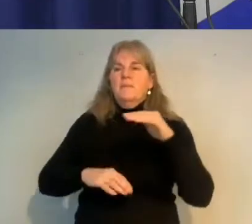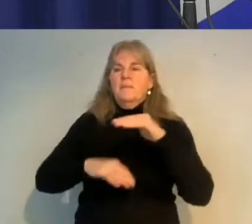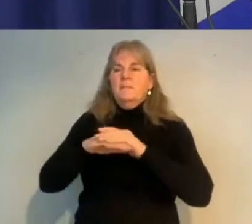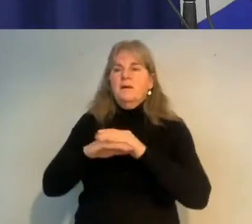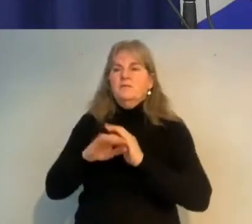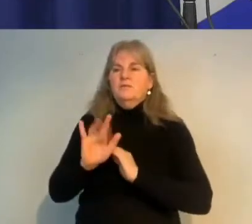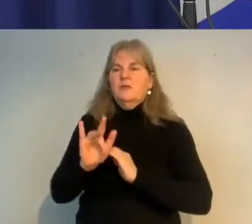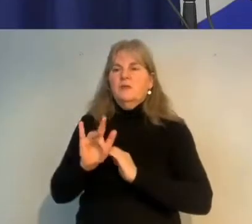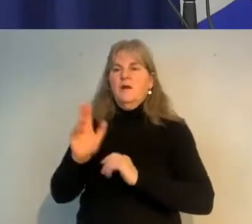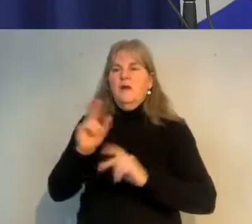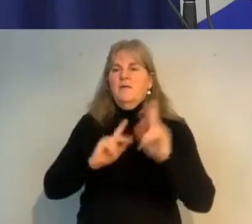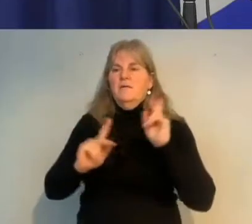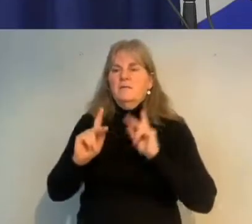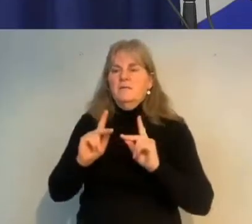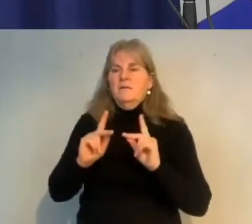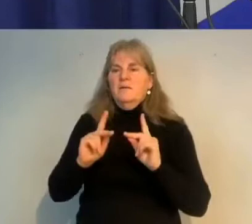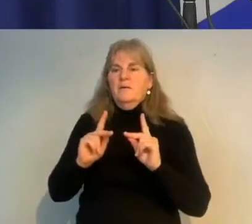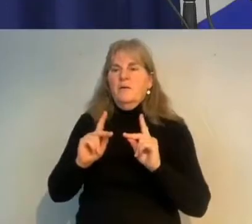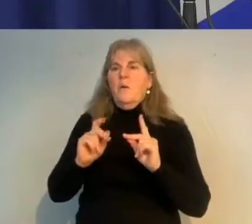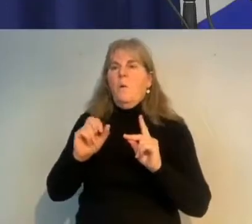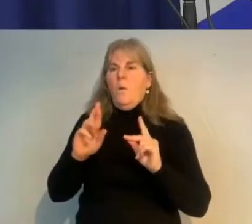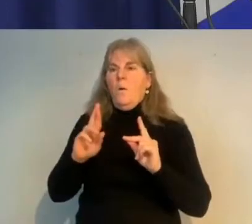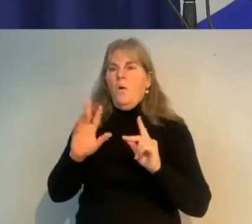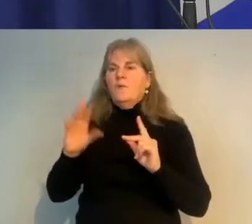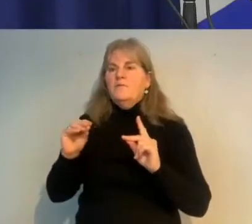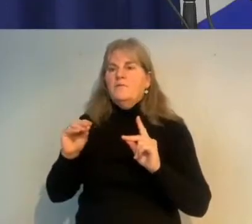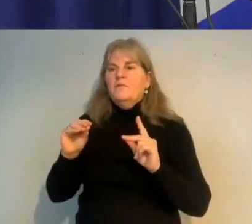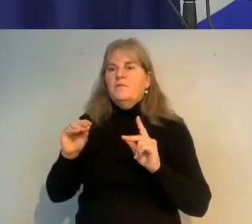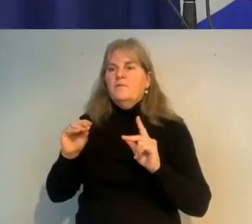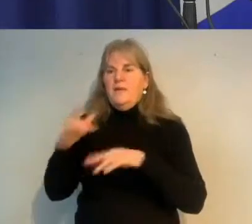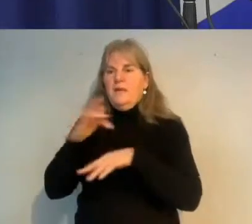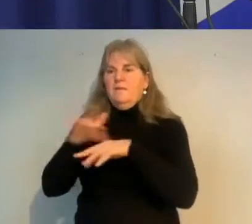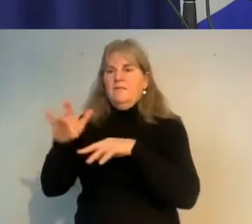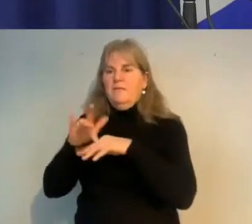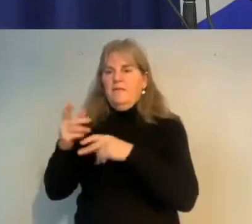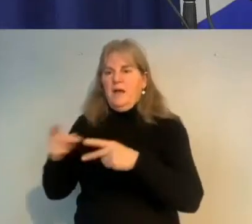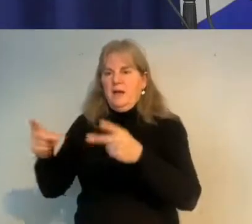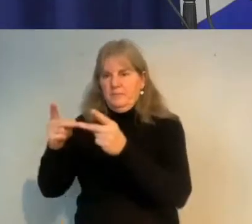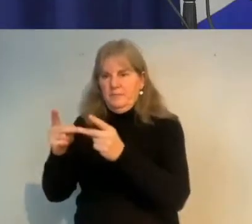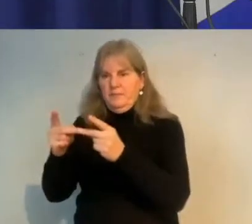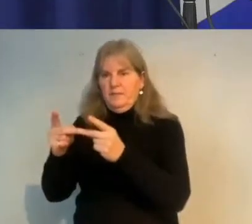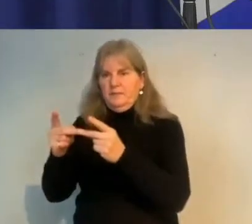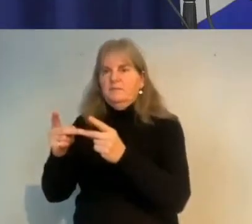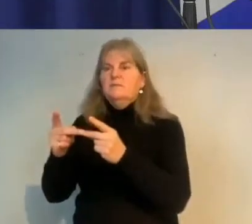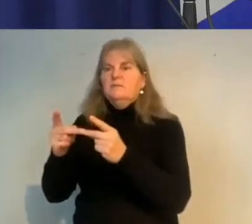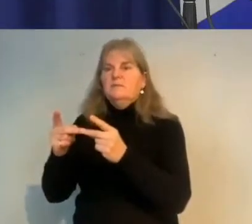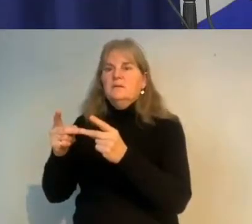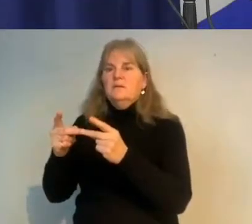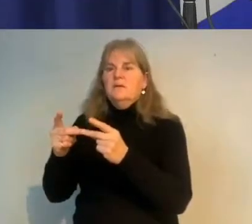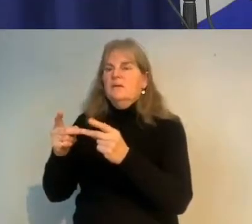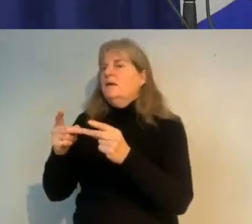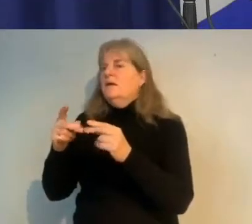people or 50% venue capacity may attend the place, whichever is less.